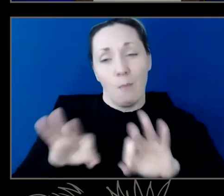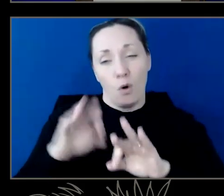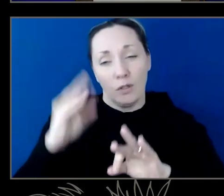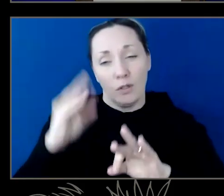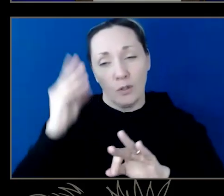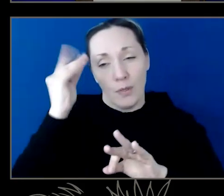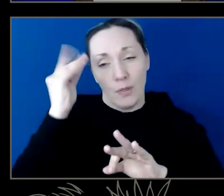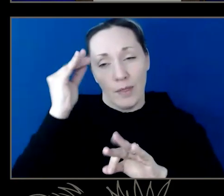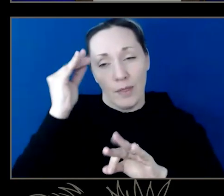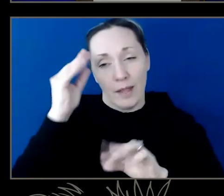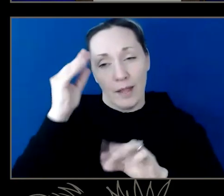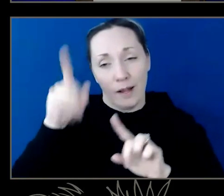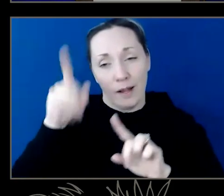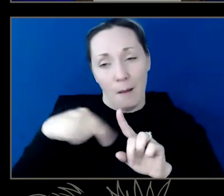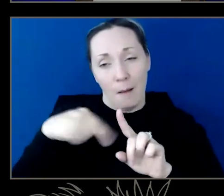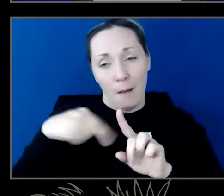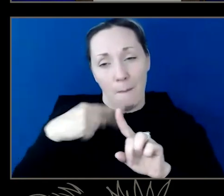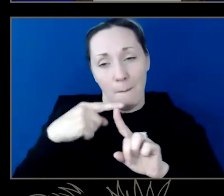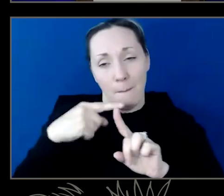the performance of it.